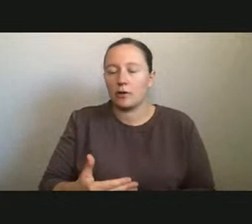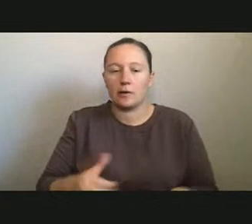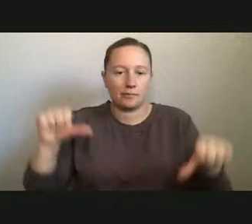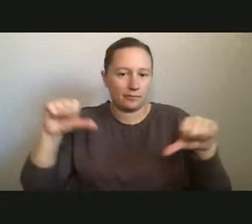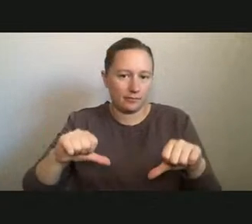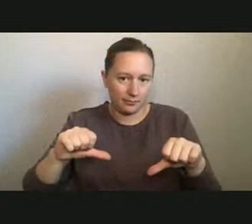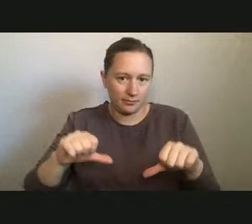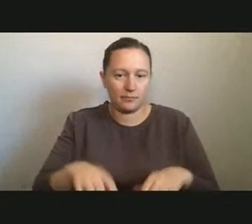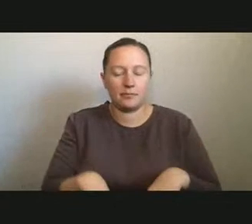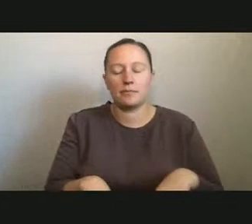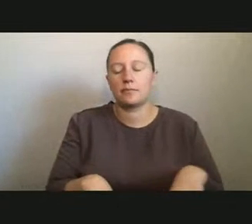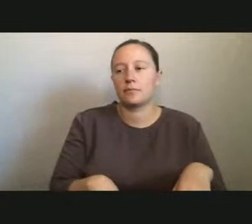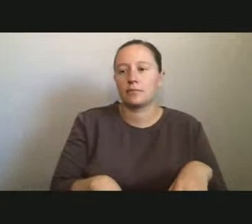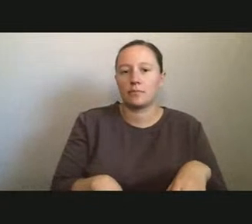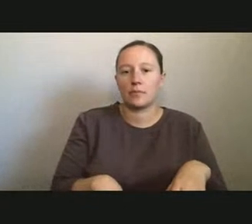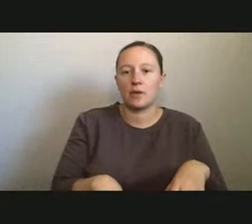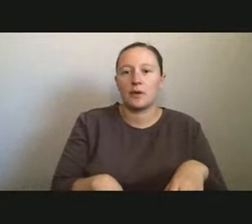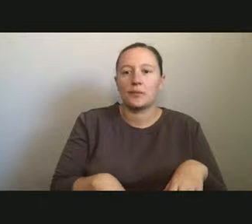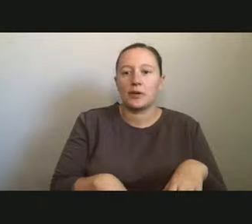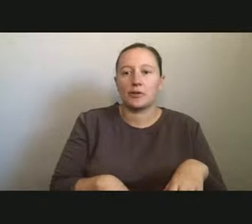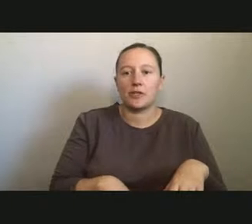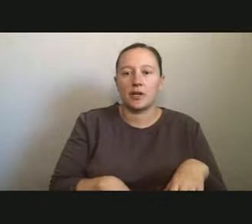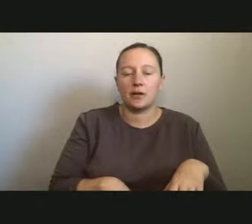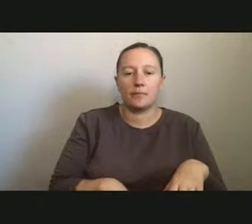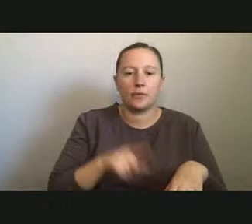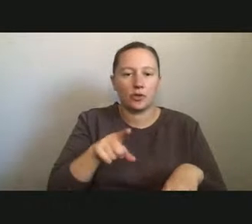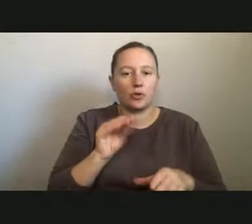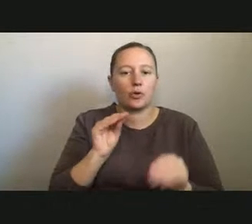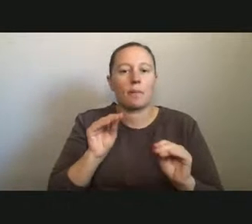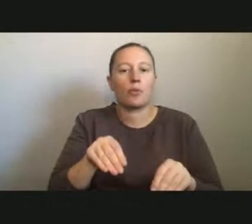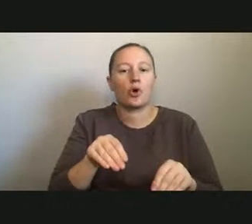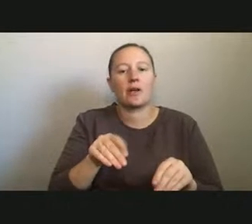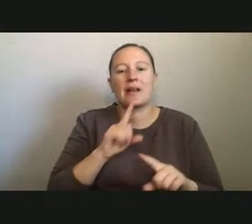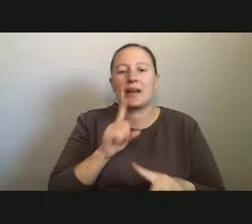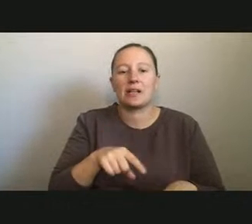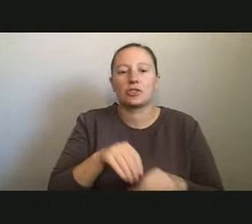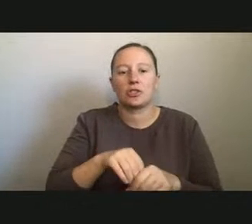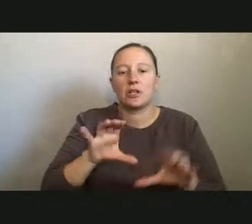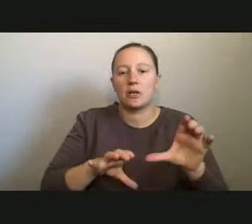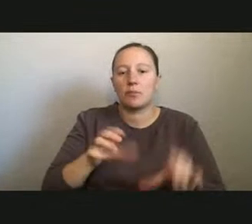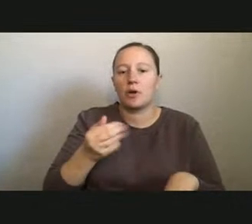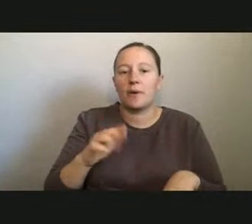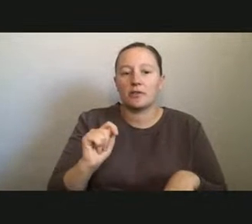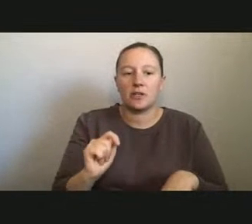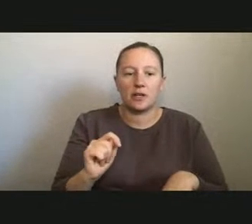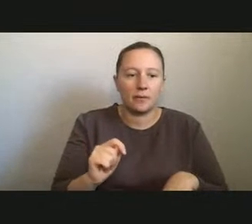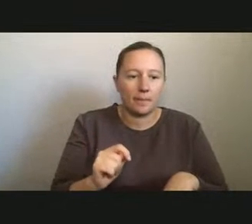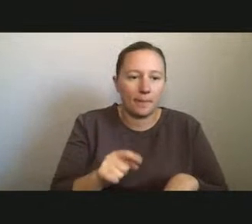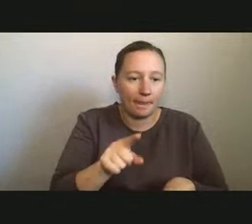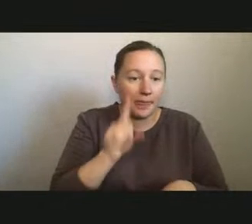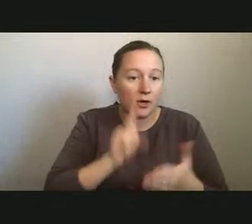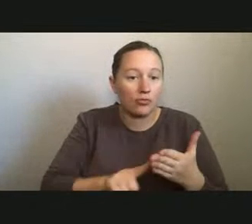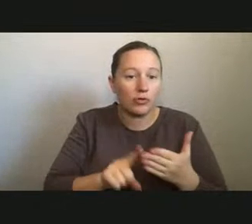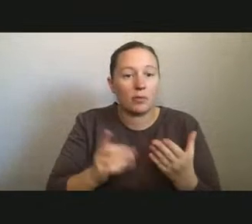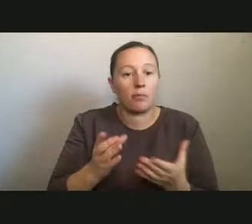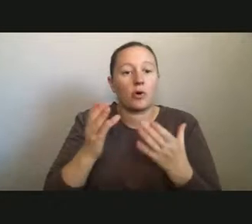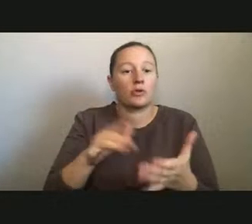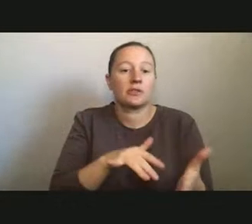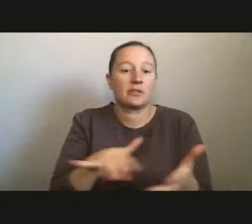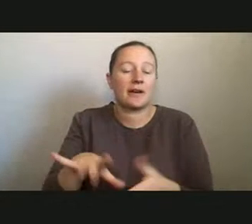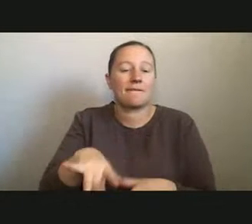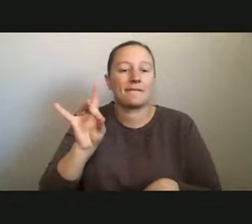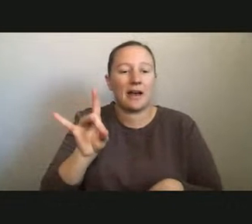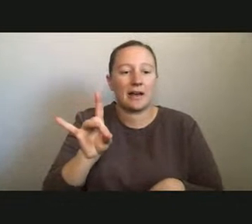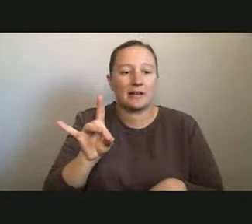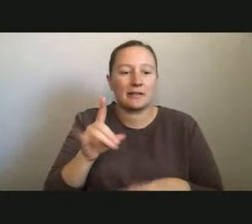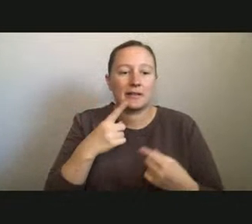down. And you can put your answer in the chat. So the first case study. A researcher proposes a study to determine